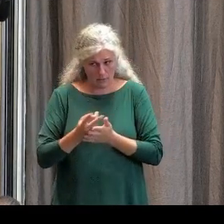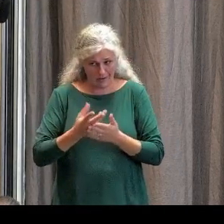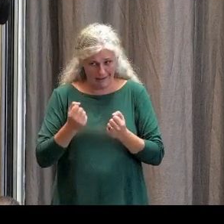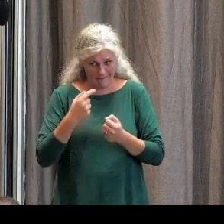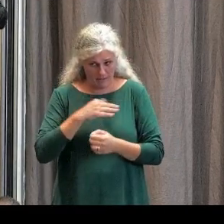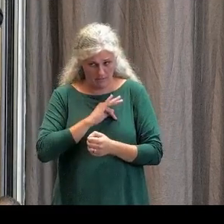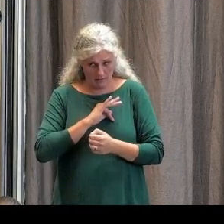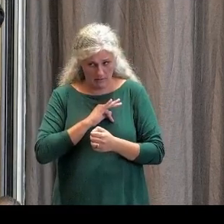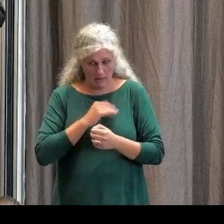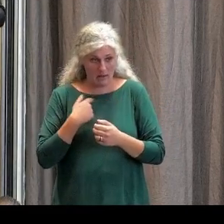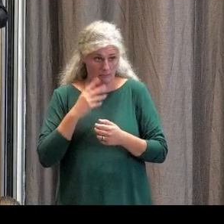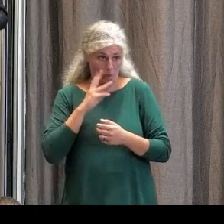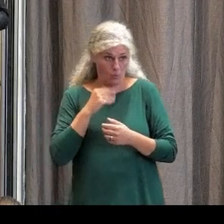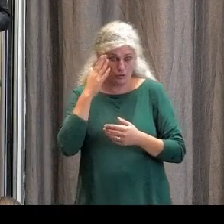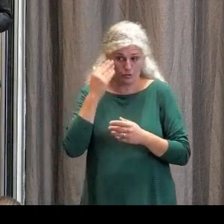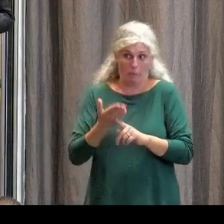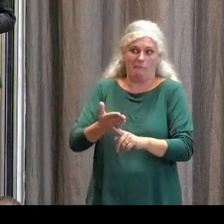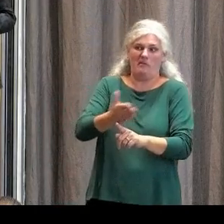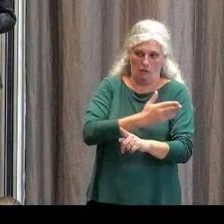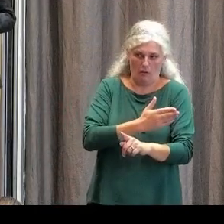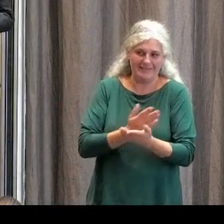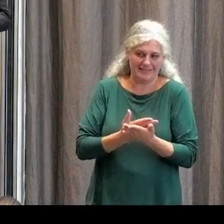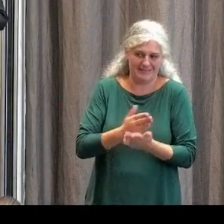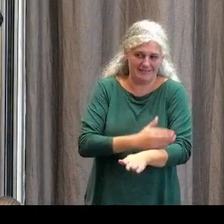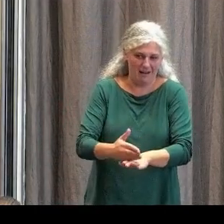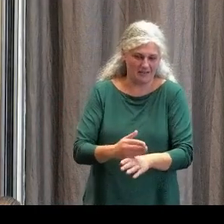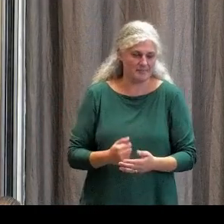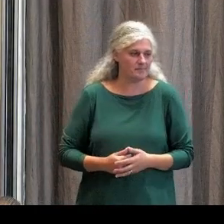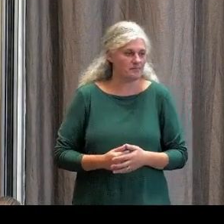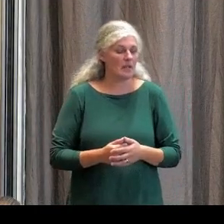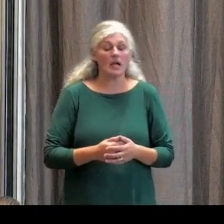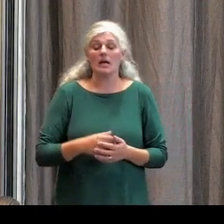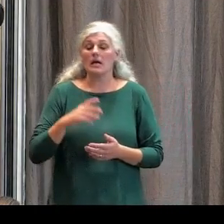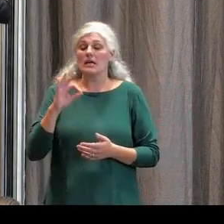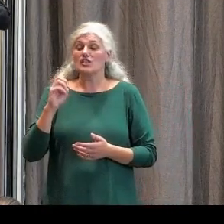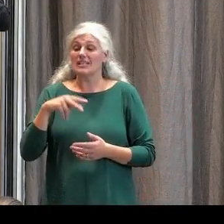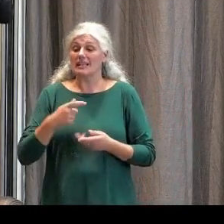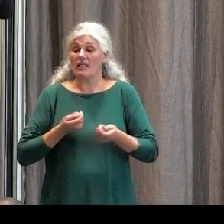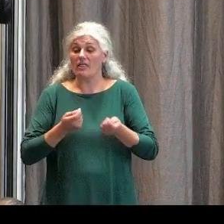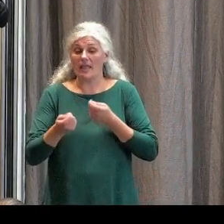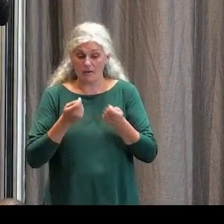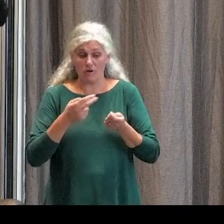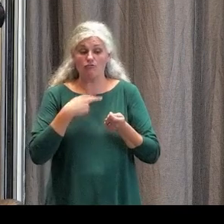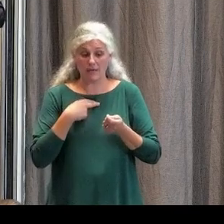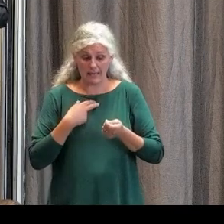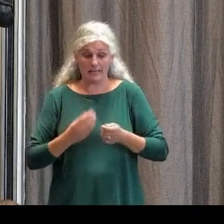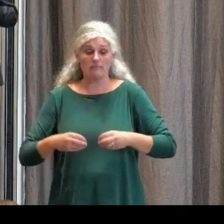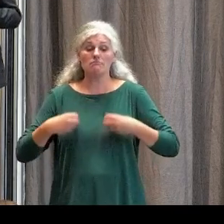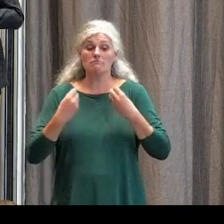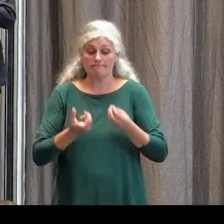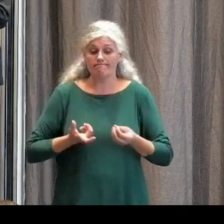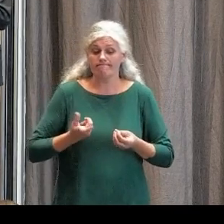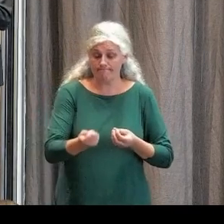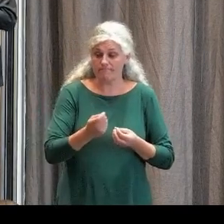just wish they knew how to do that faster, right? So gene therapy is simply administering genetic